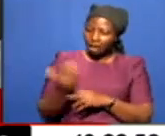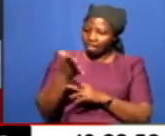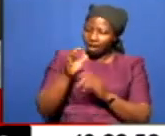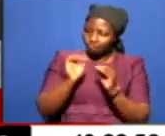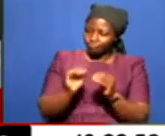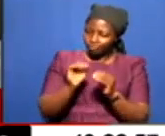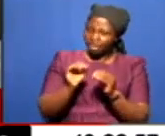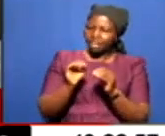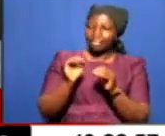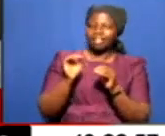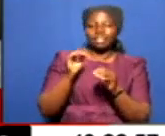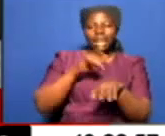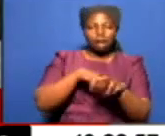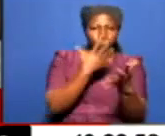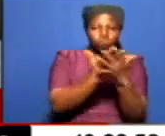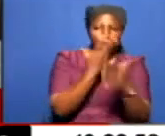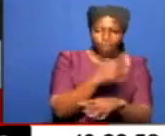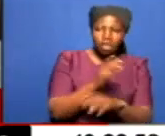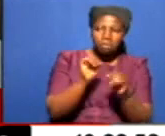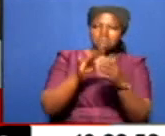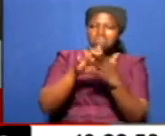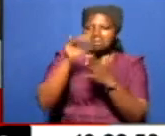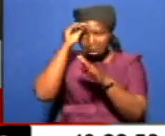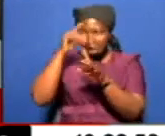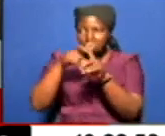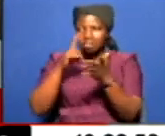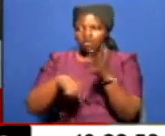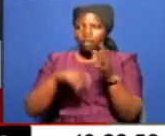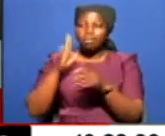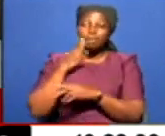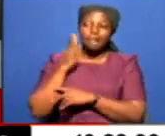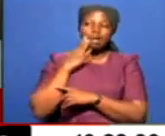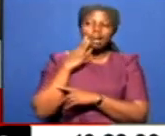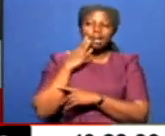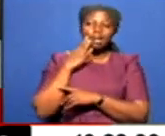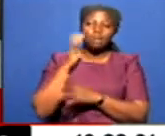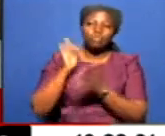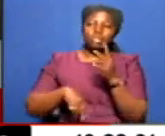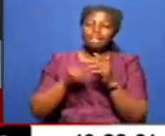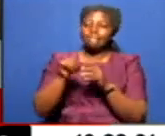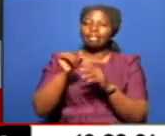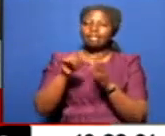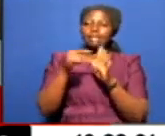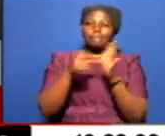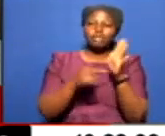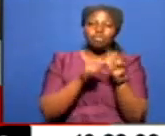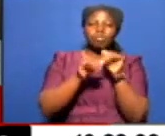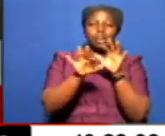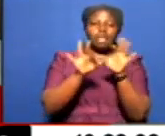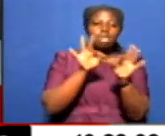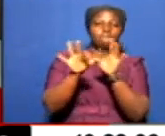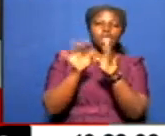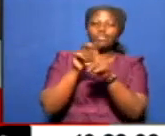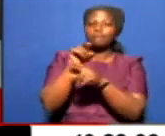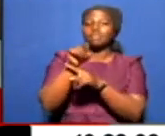mother? What are these telltale signs that we can pick from these victims? So